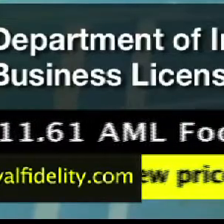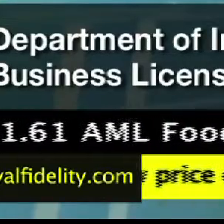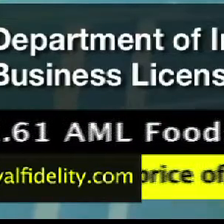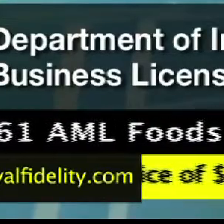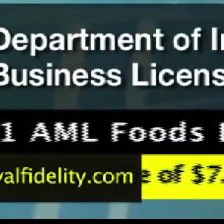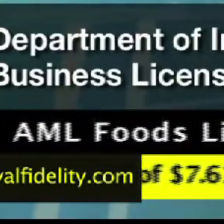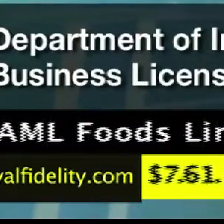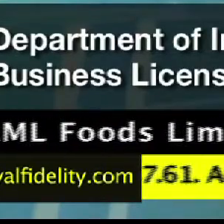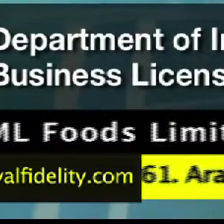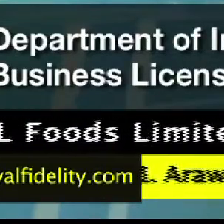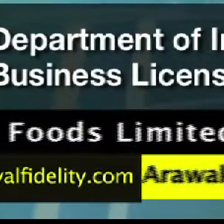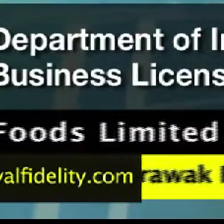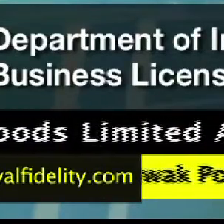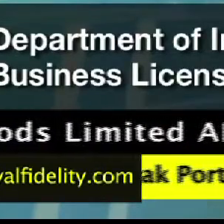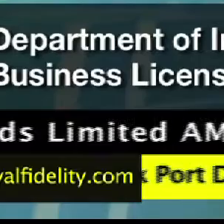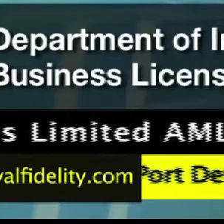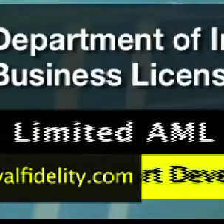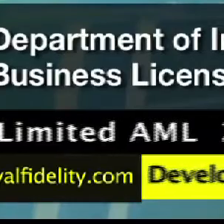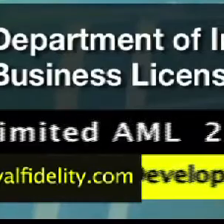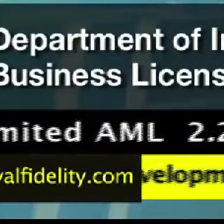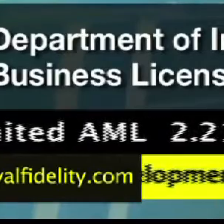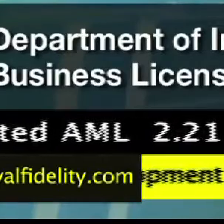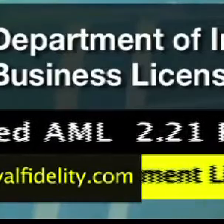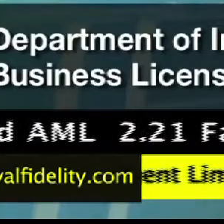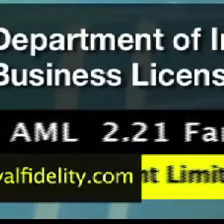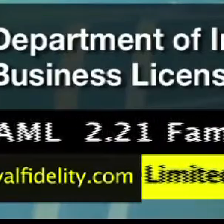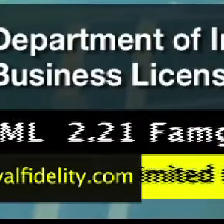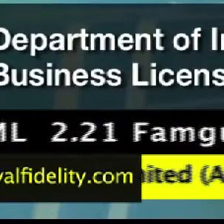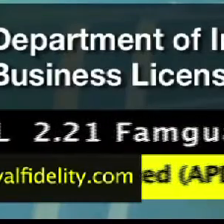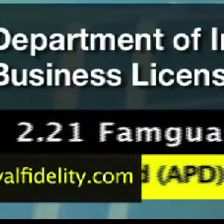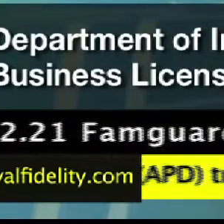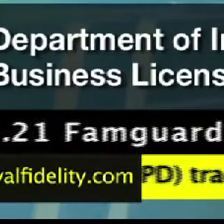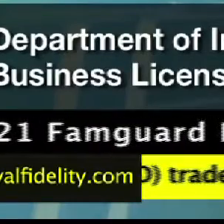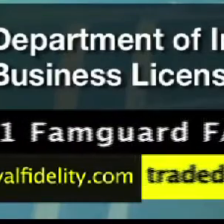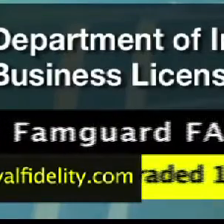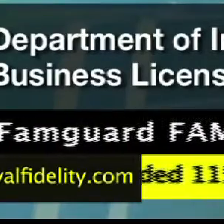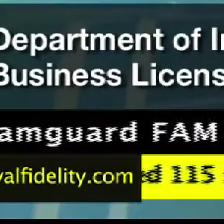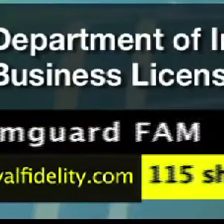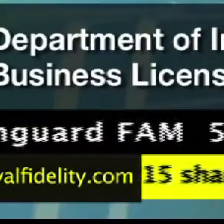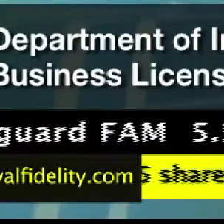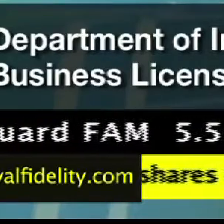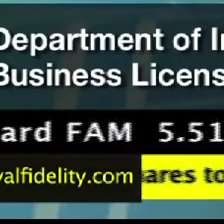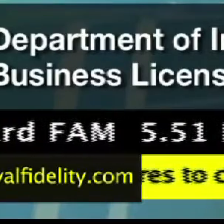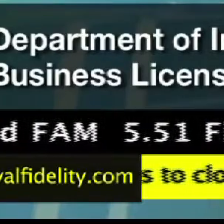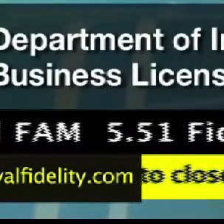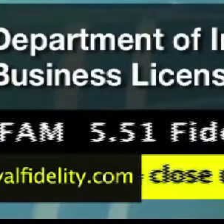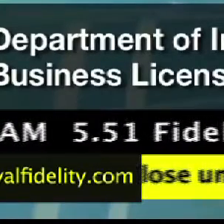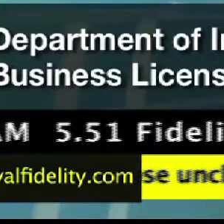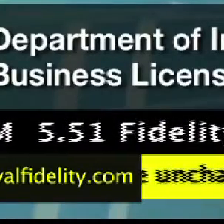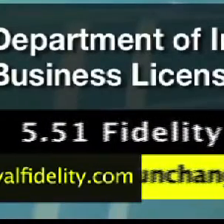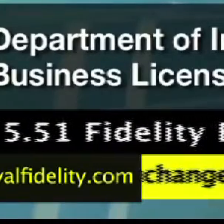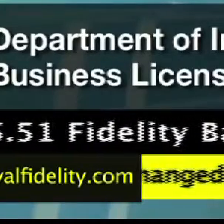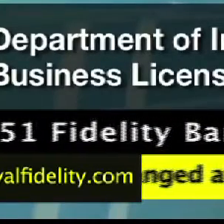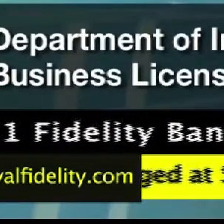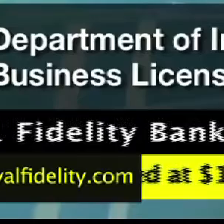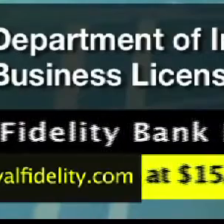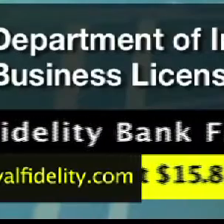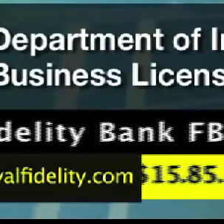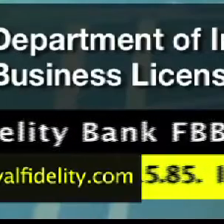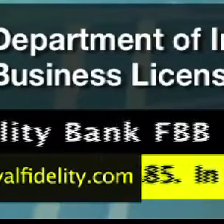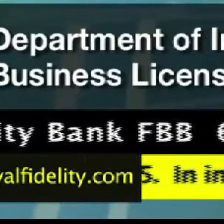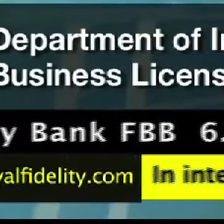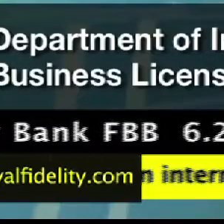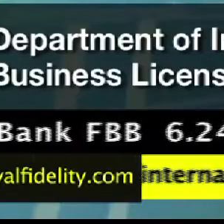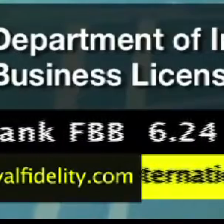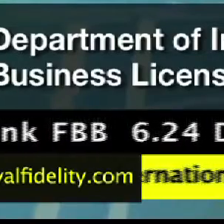The addition of the business license section creates a convenient online experience for business owners and taxpayers. Users can